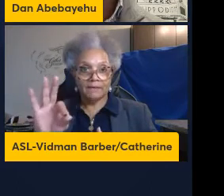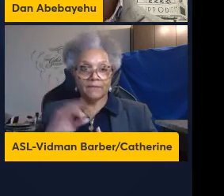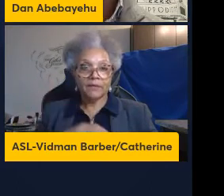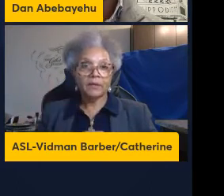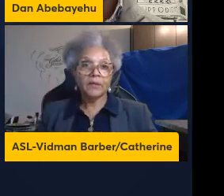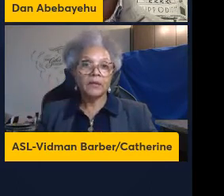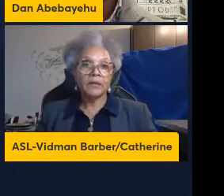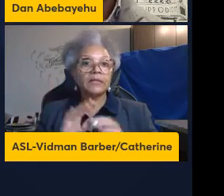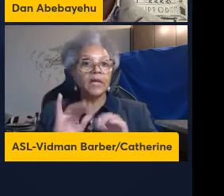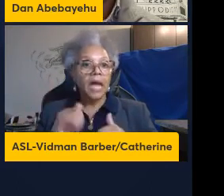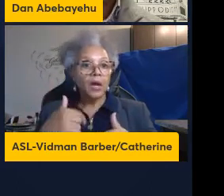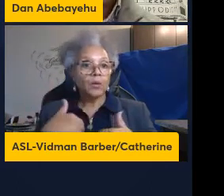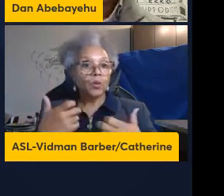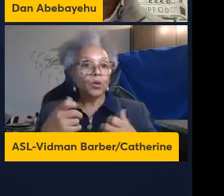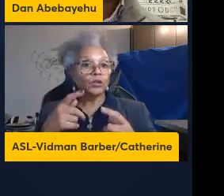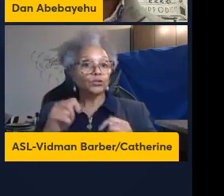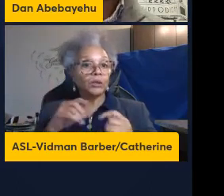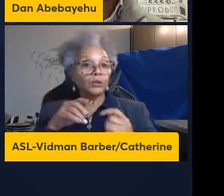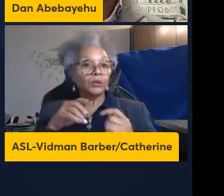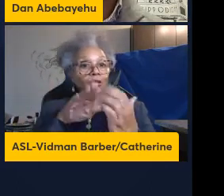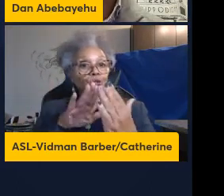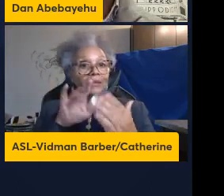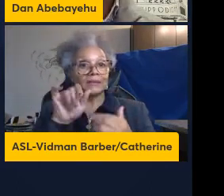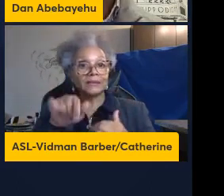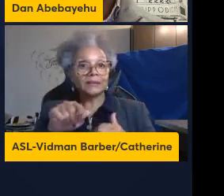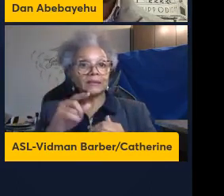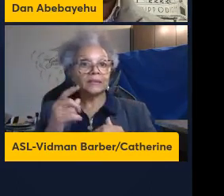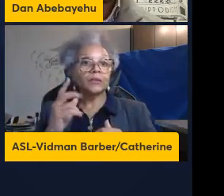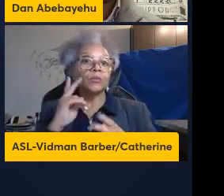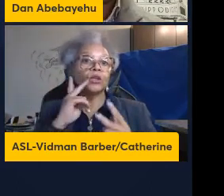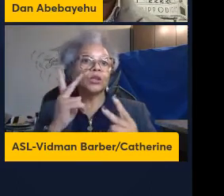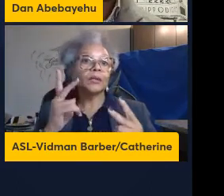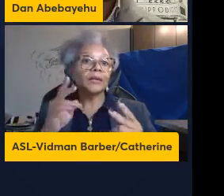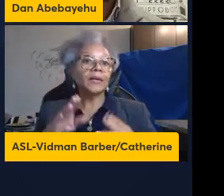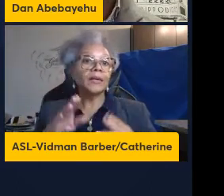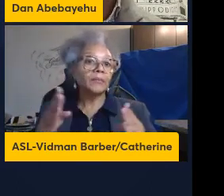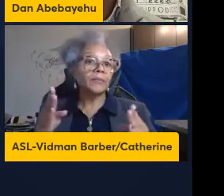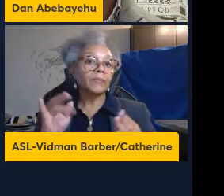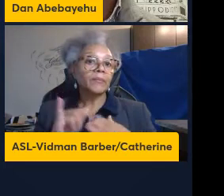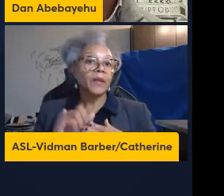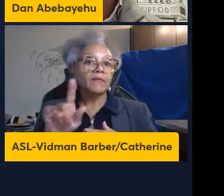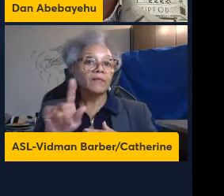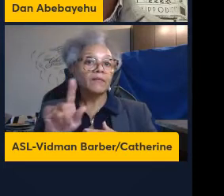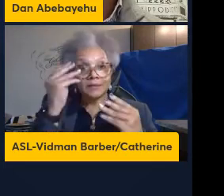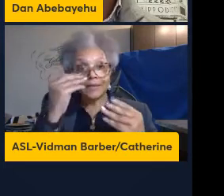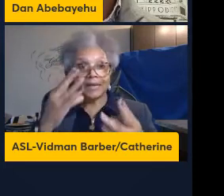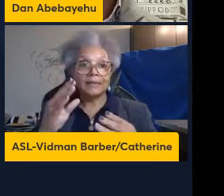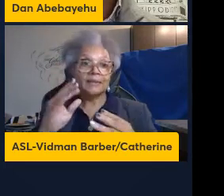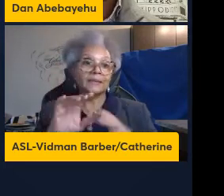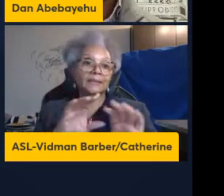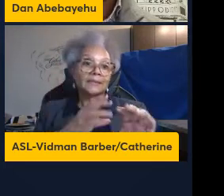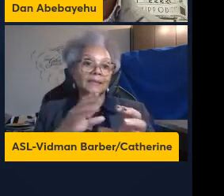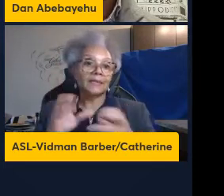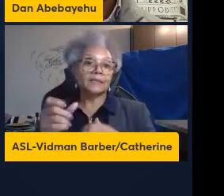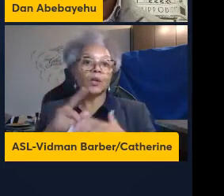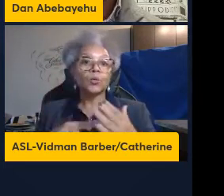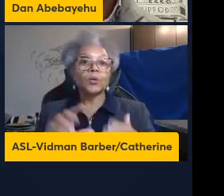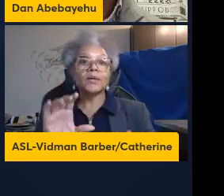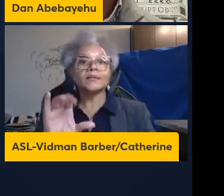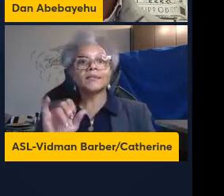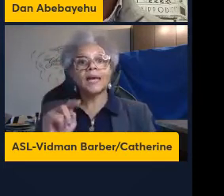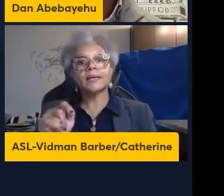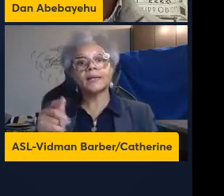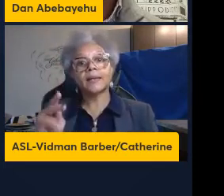we want to try and go about addressing this hypothesis is we looked at publicly available RNA-seq data sets to look at what cytokine receptors fibroblasts